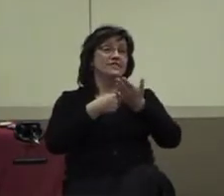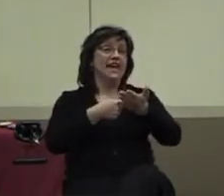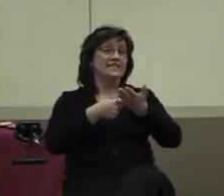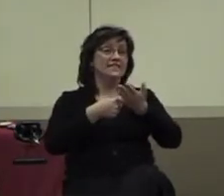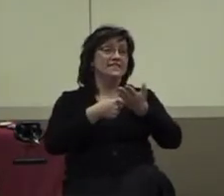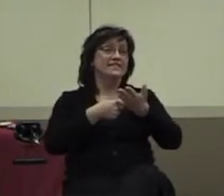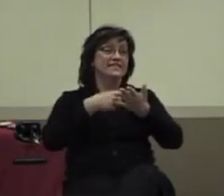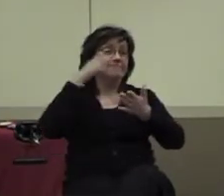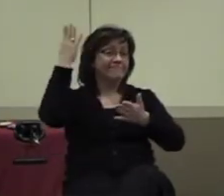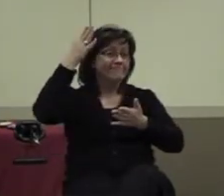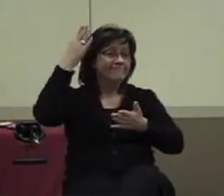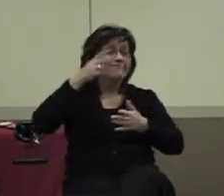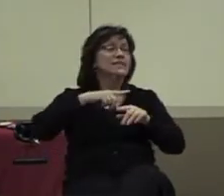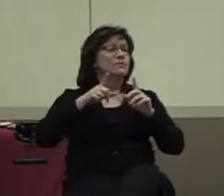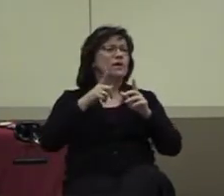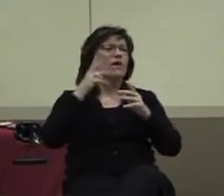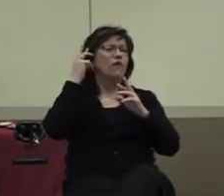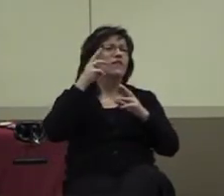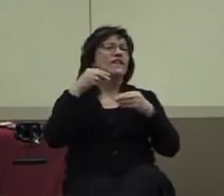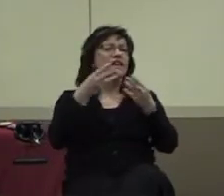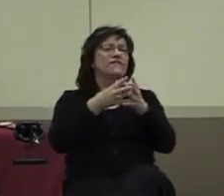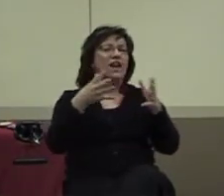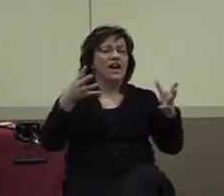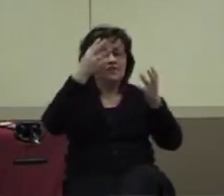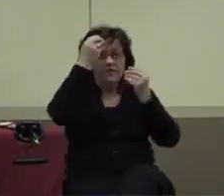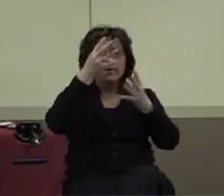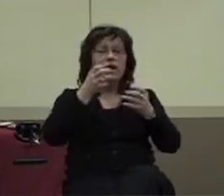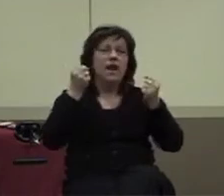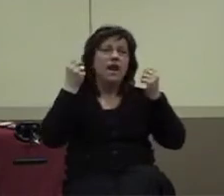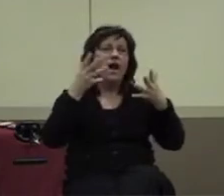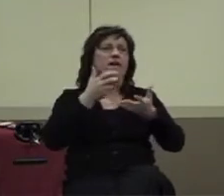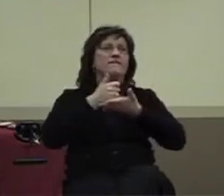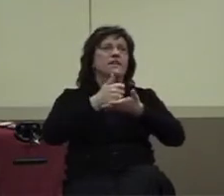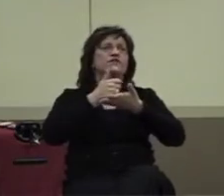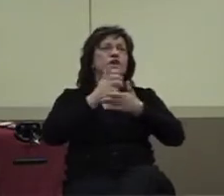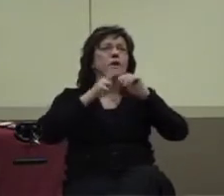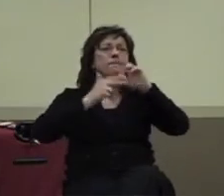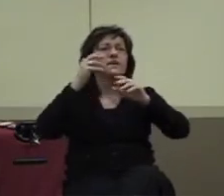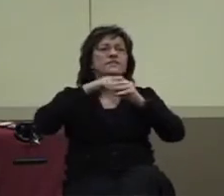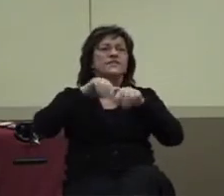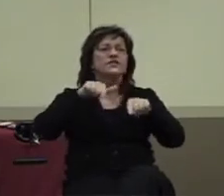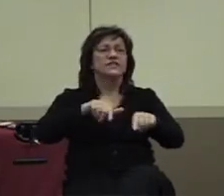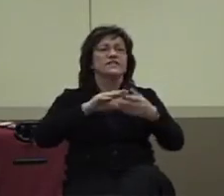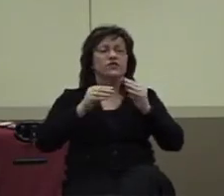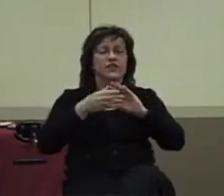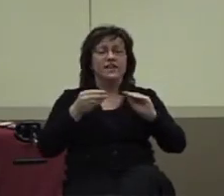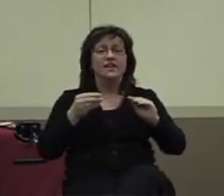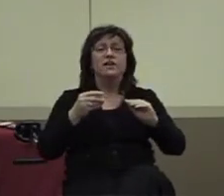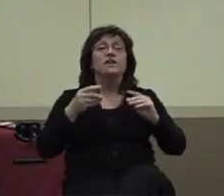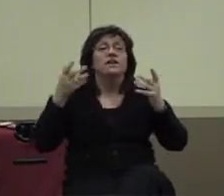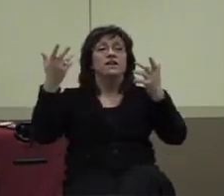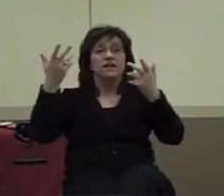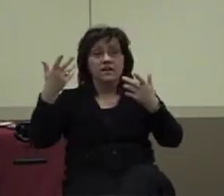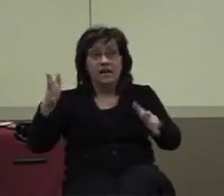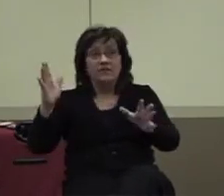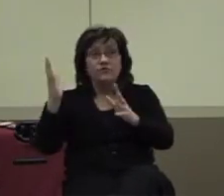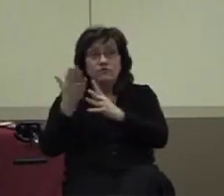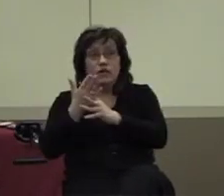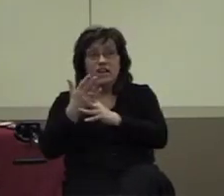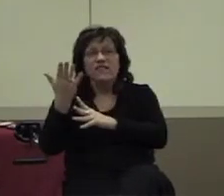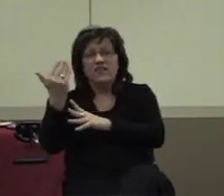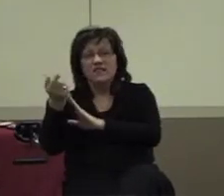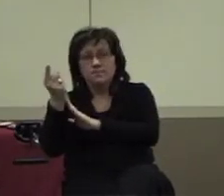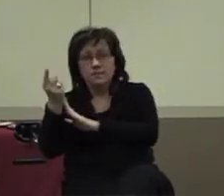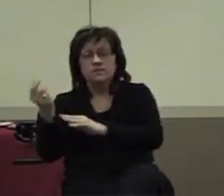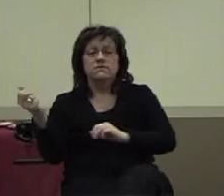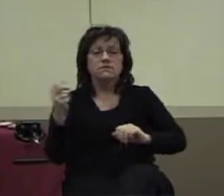you a lot of information. There were tons of interventions built into this little story. When you come back from break in 15 minutes, we're going to start talking about